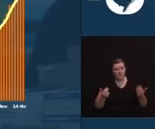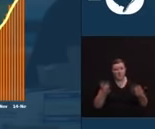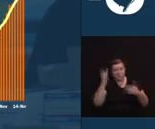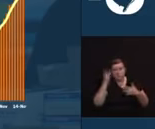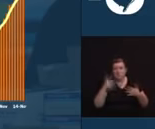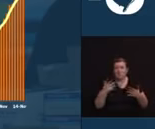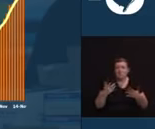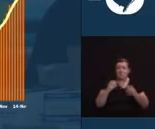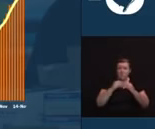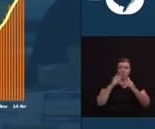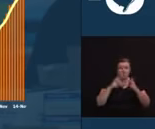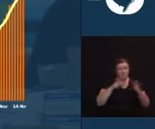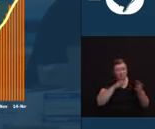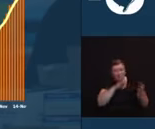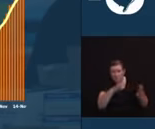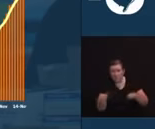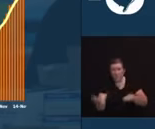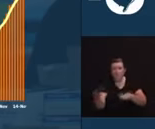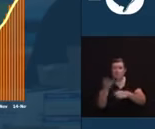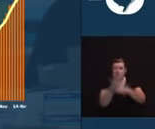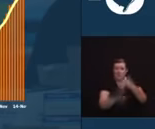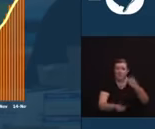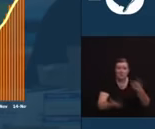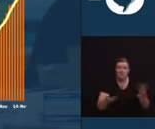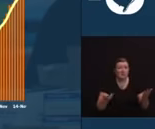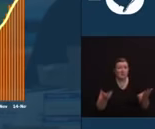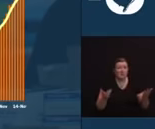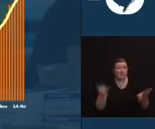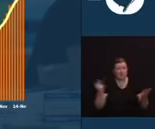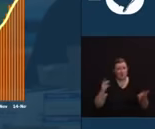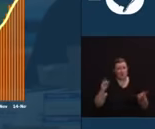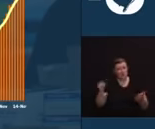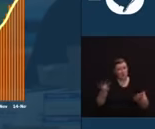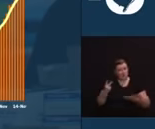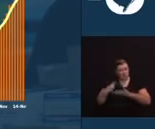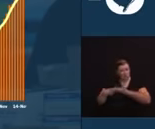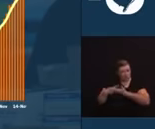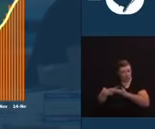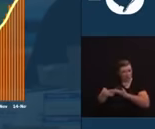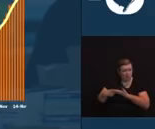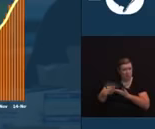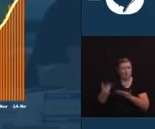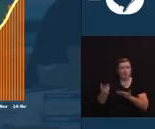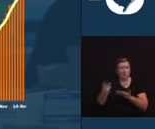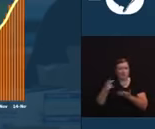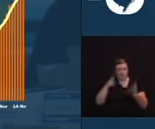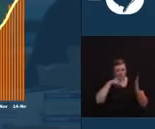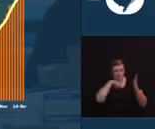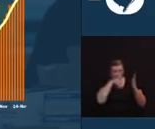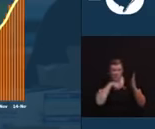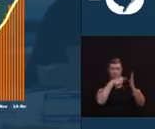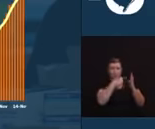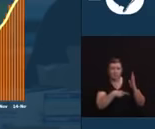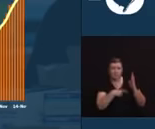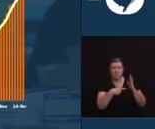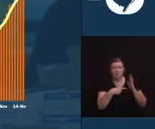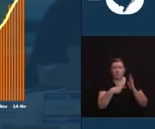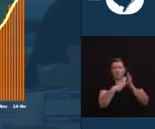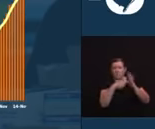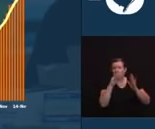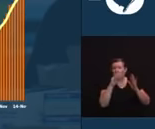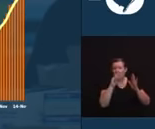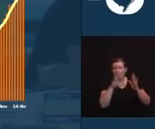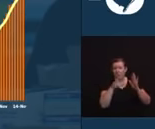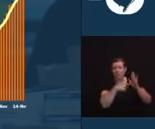those who are dying. And by the way, Judy, I just spent some time after our call going through the models. And what this is going to look like in December and